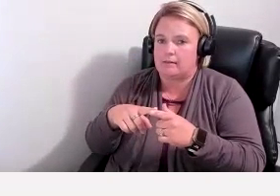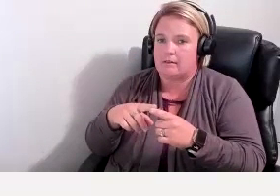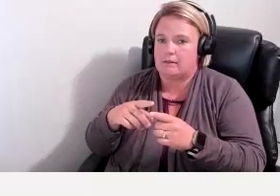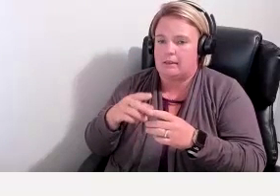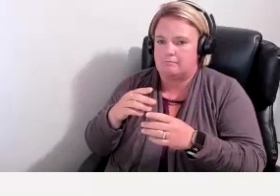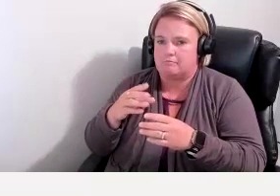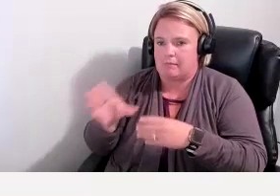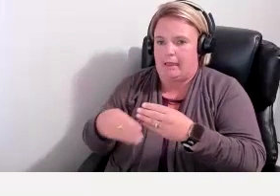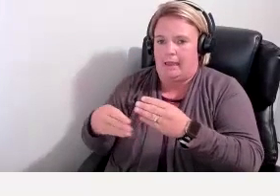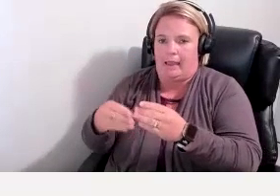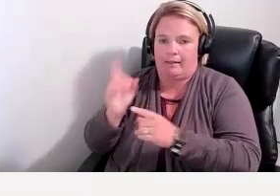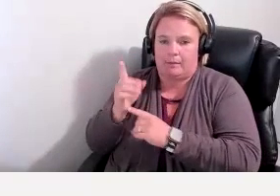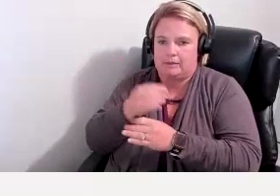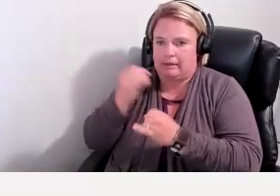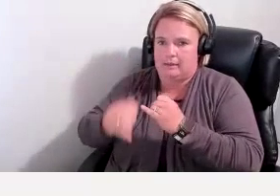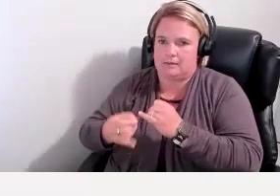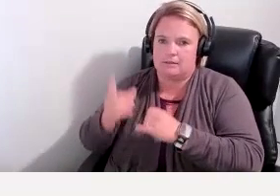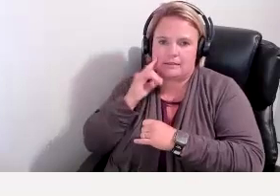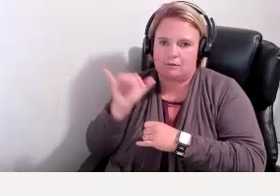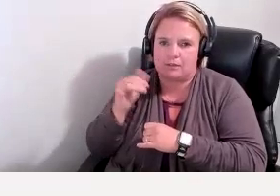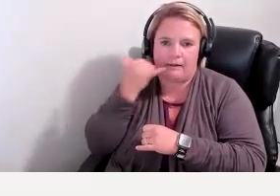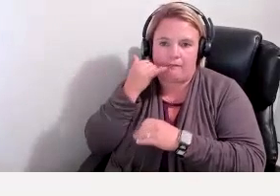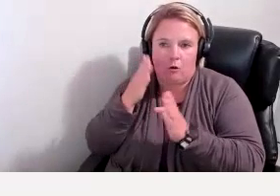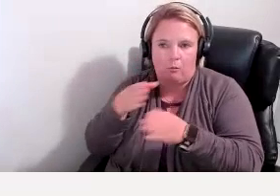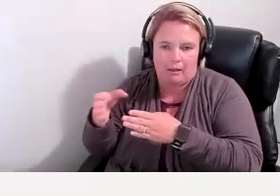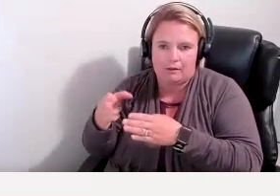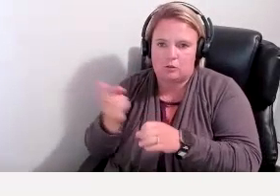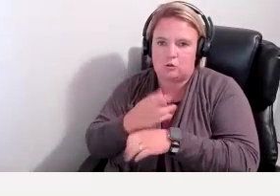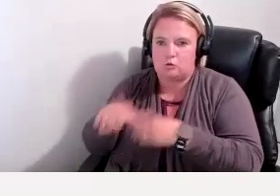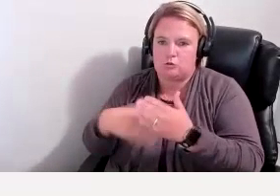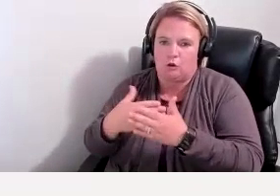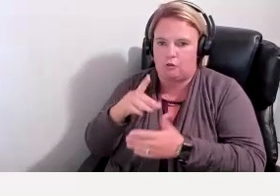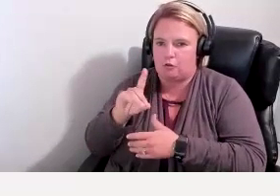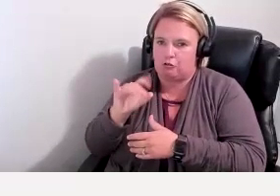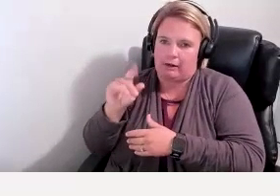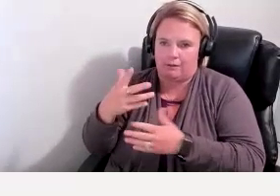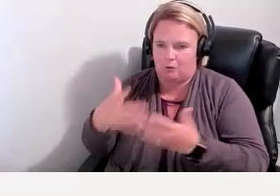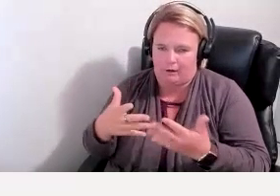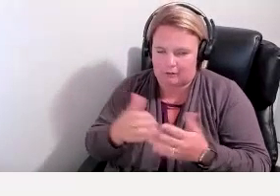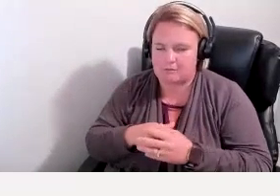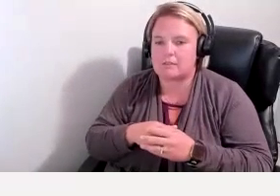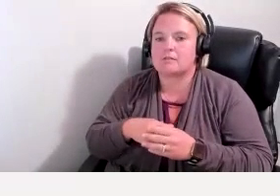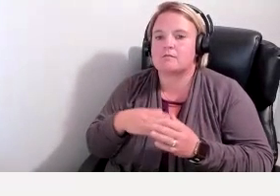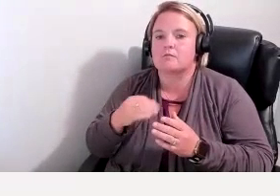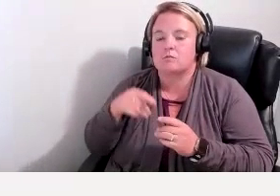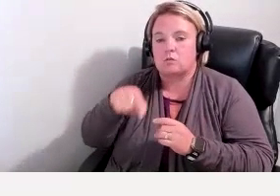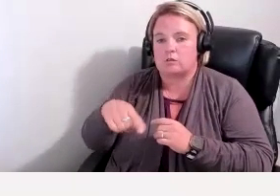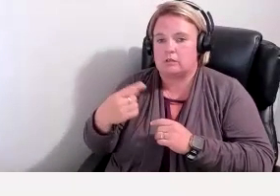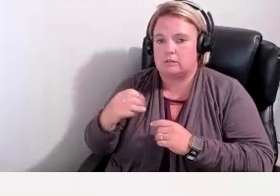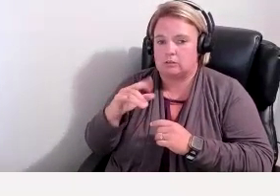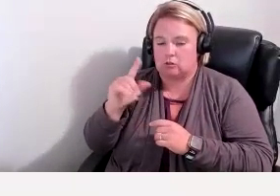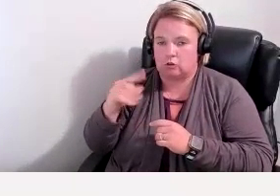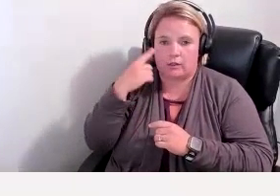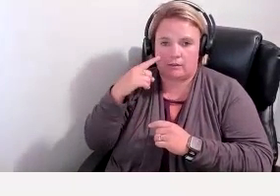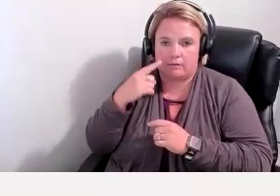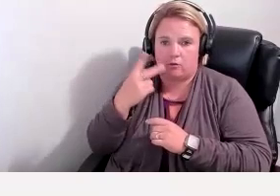everything. Sounds like a phone plan, huh? You got to use all your data or whatever. Now, this grant is also supposed to be